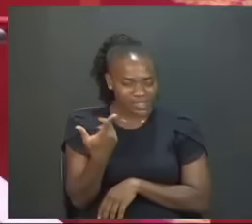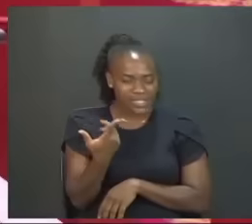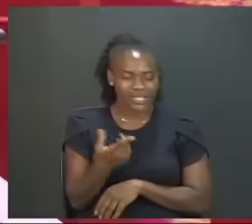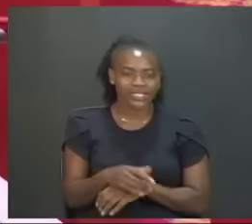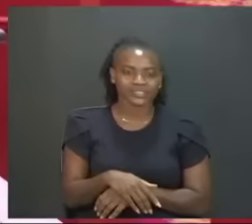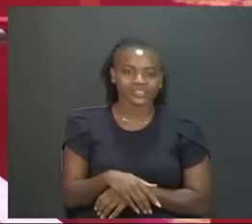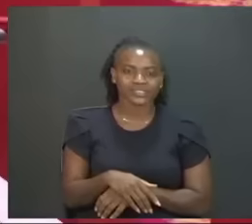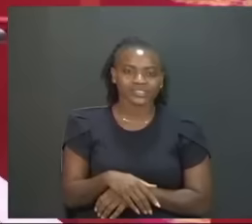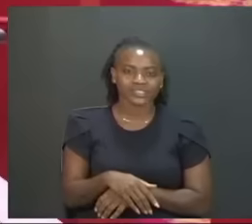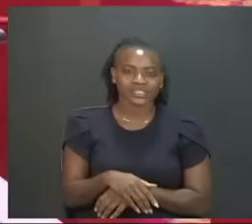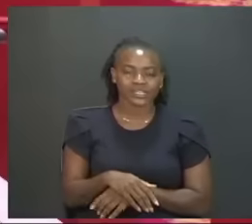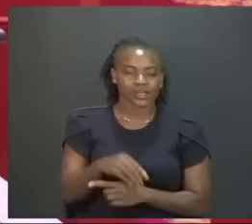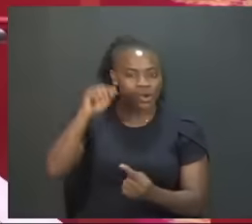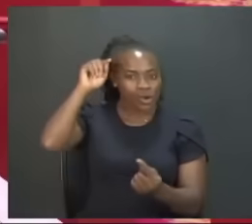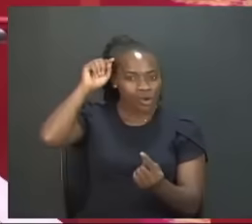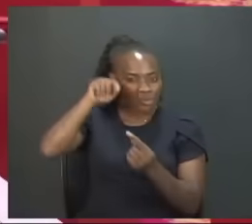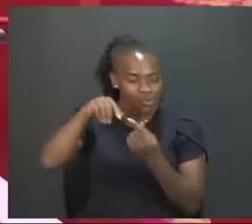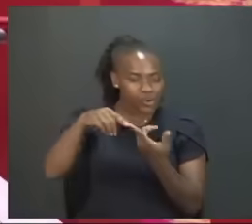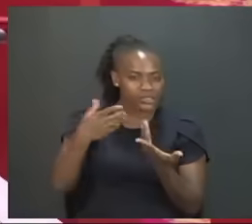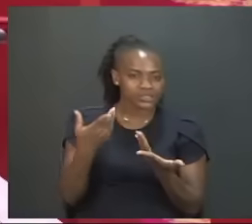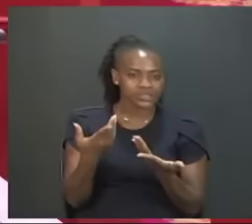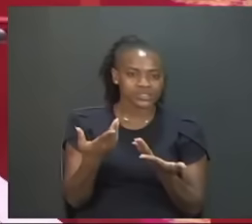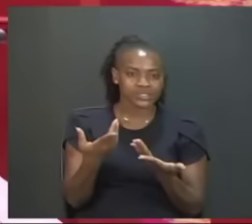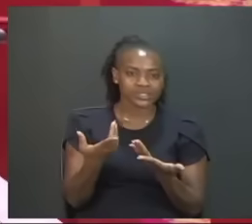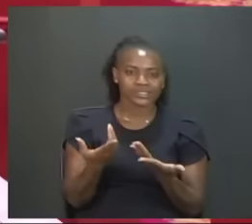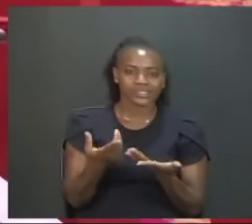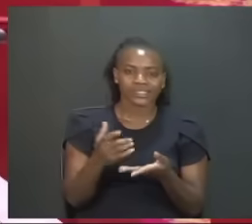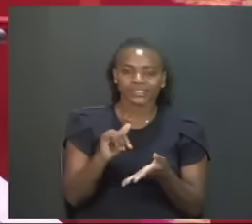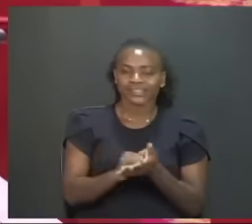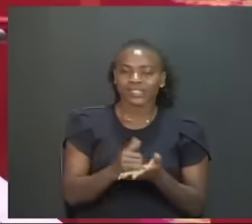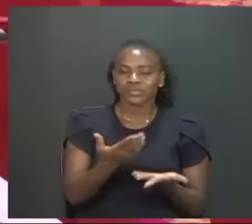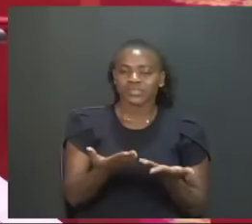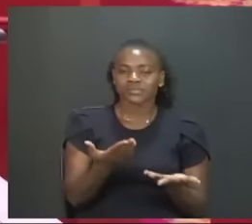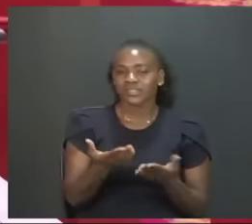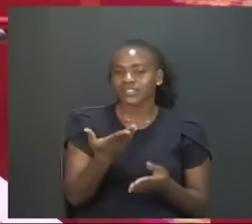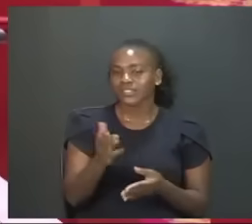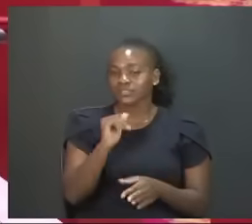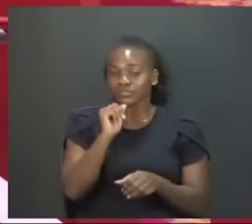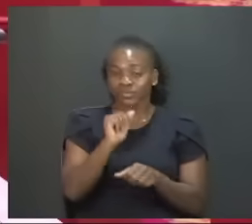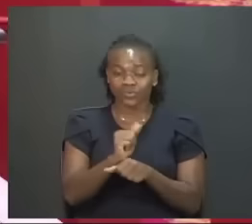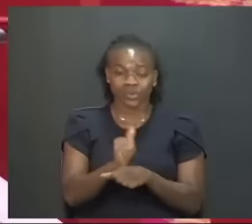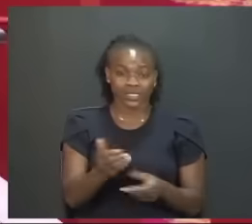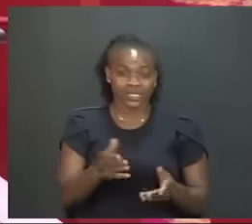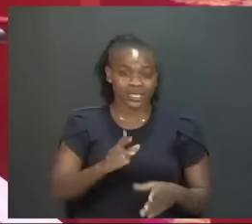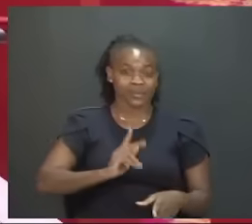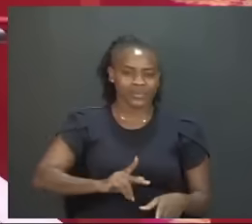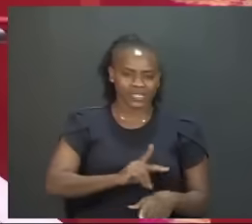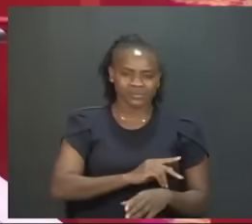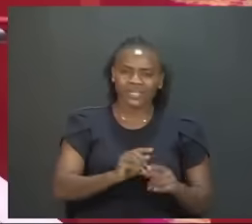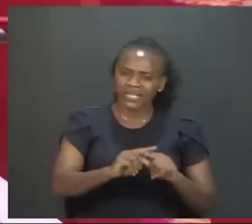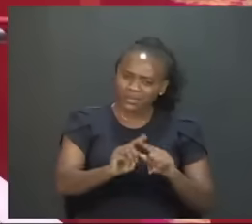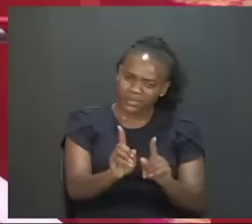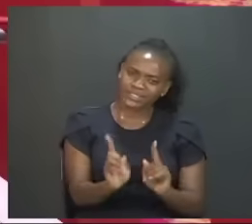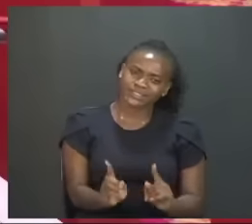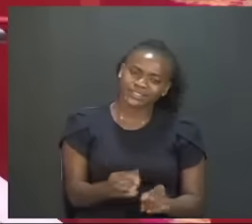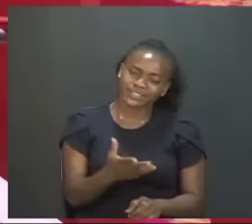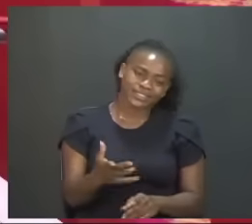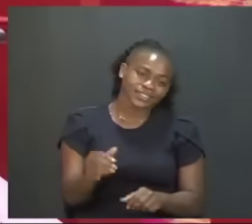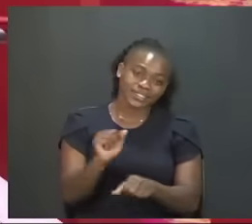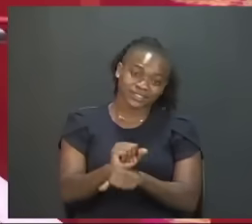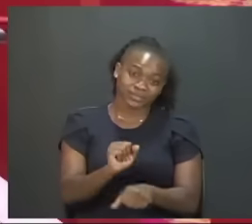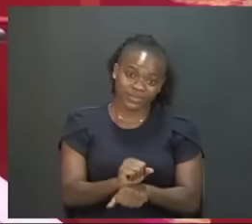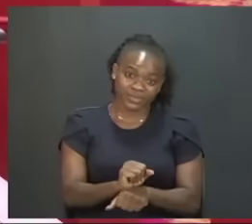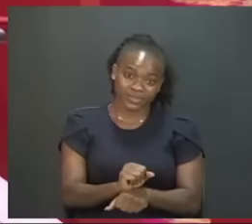be to create an impression that things are not working. But things are working. As we